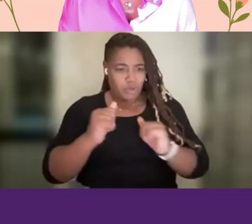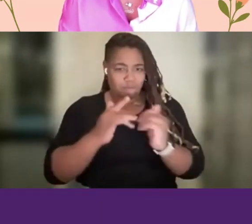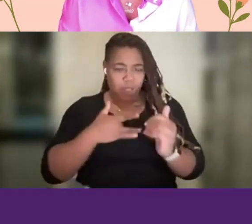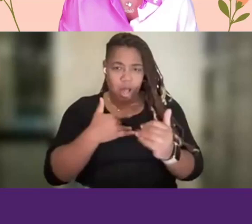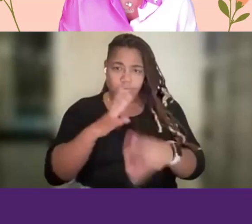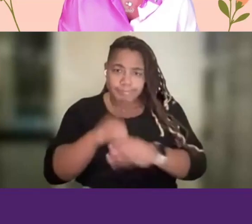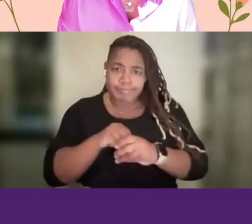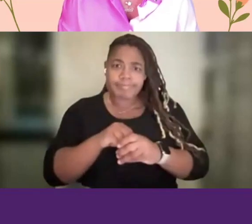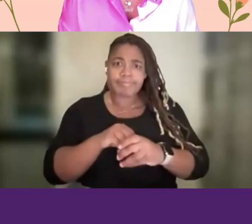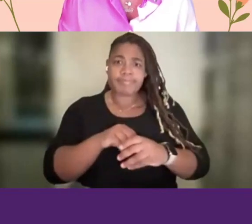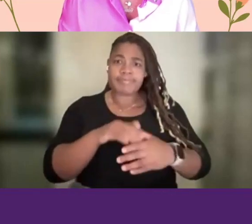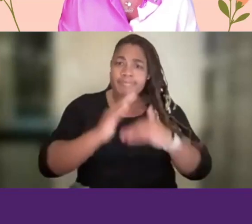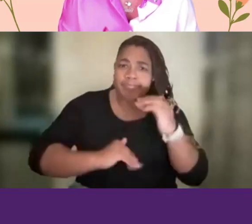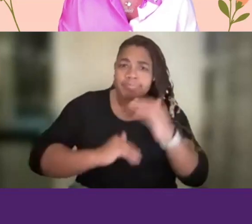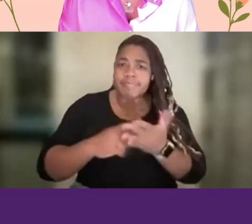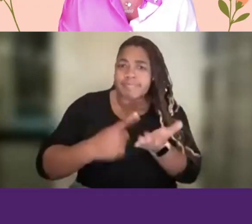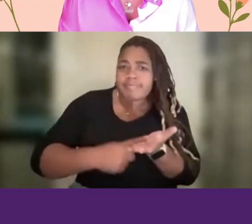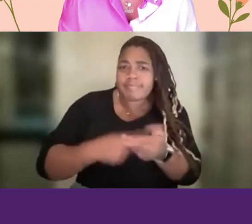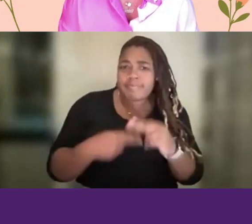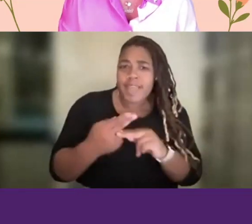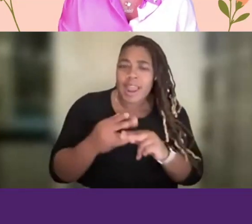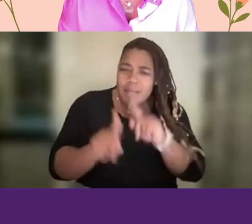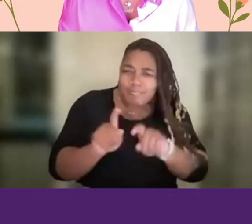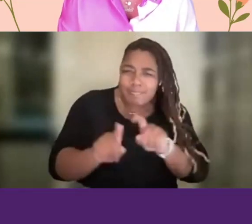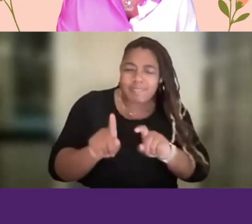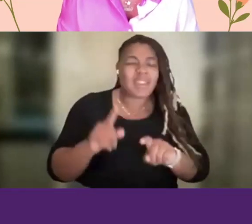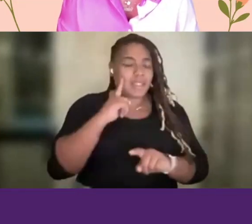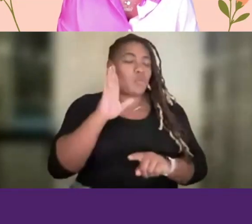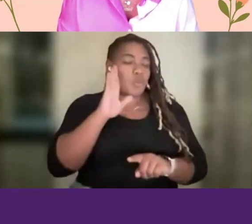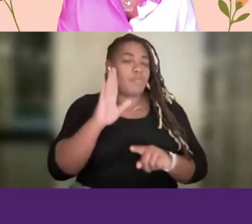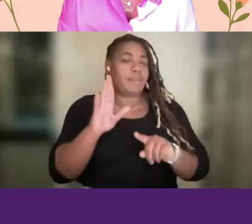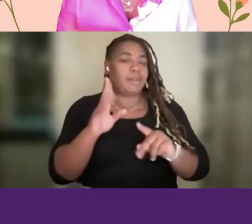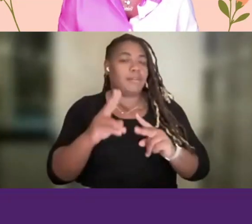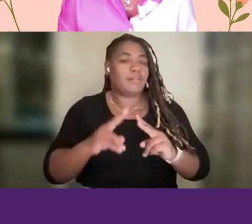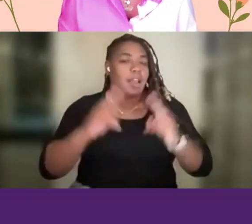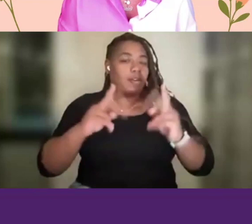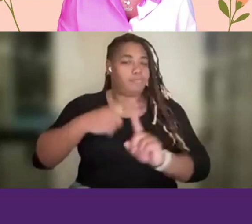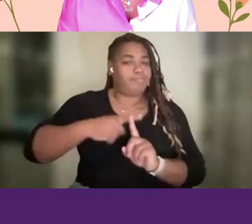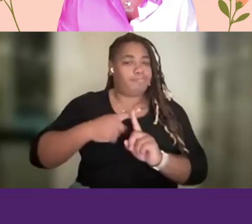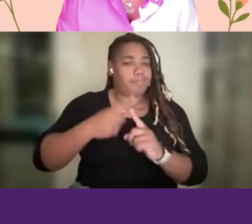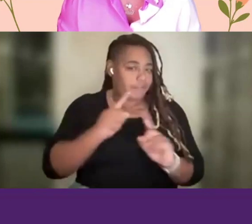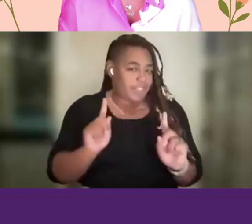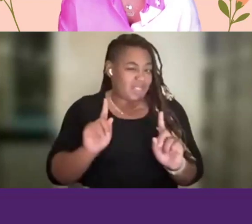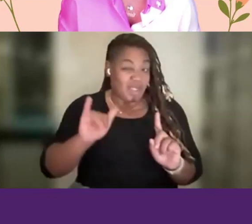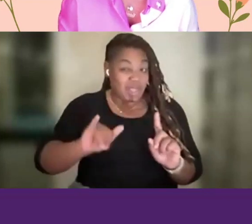those questions, I think that it will be very effective. And that's a good starting